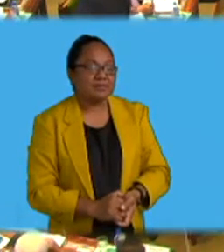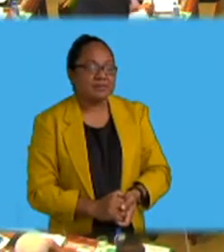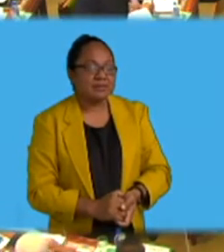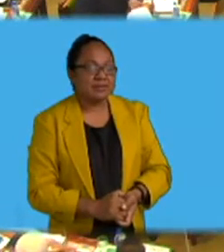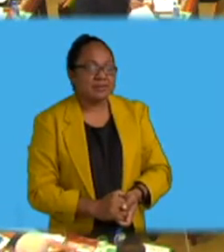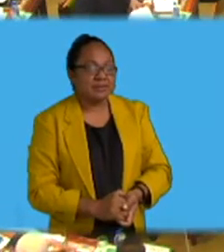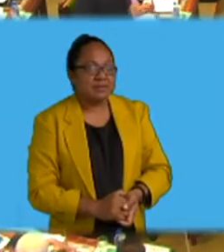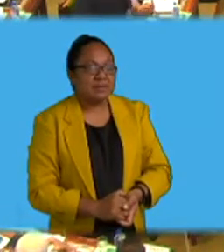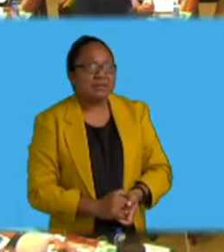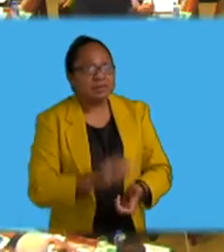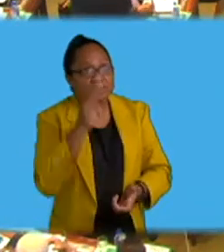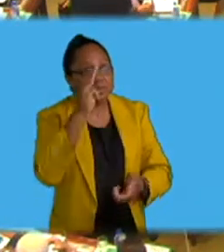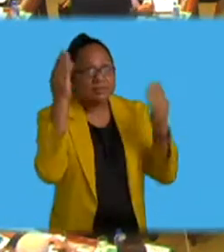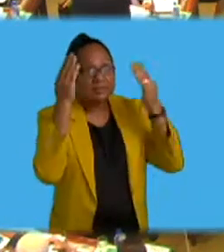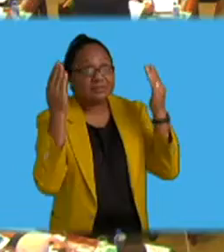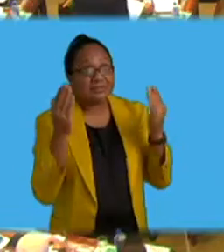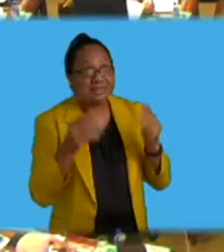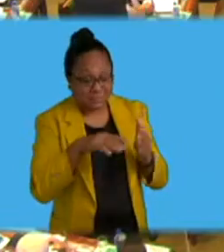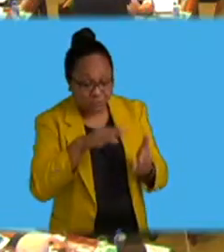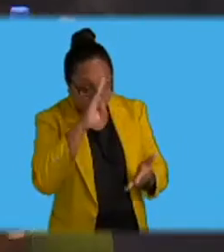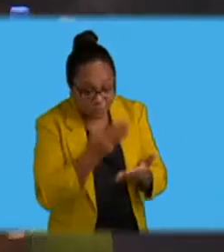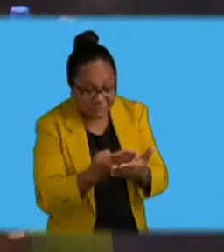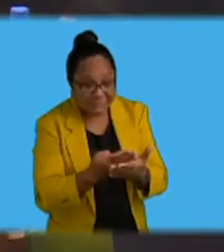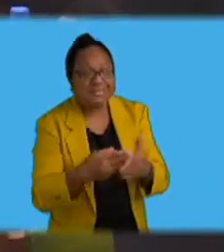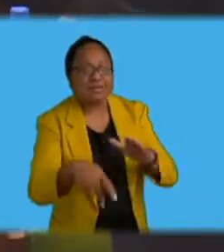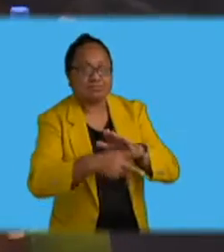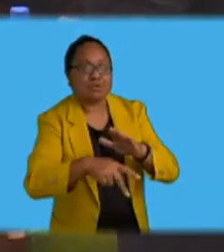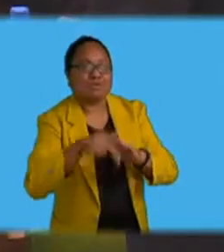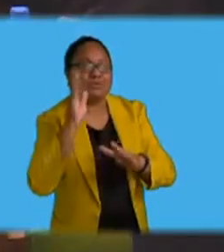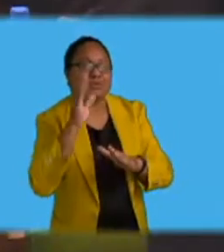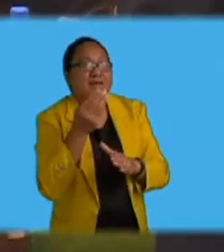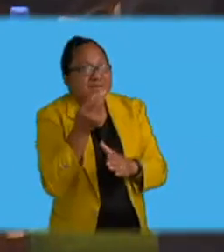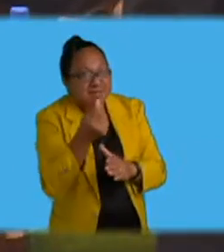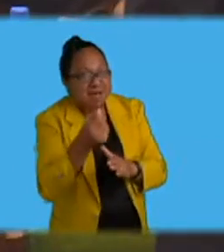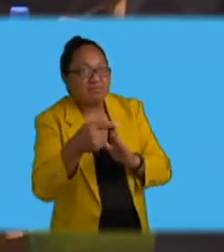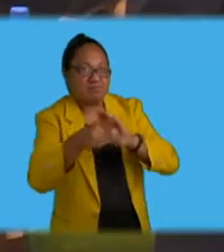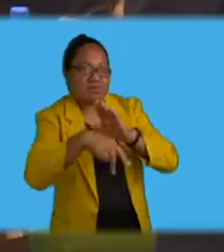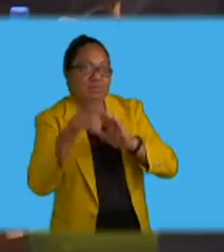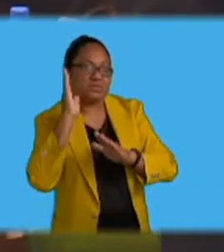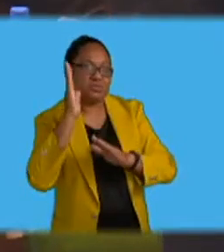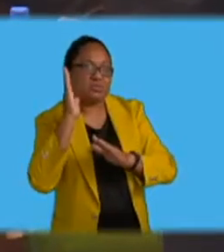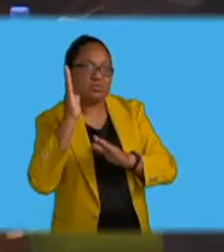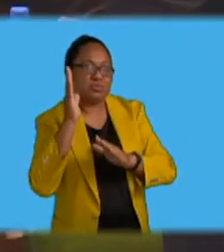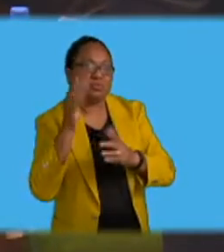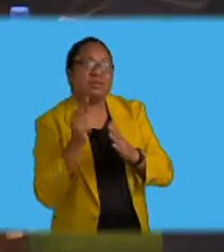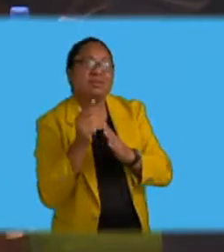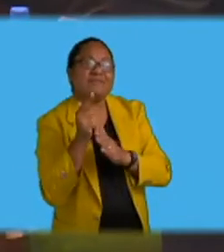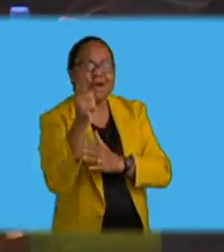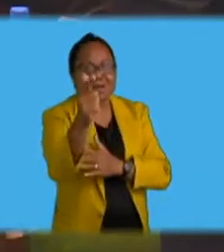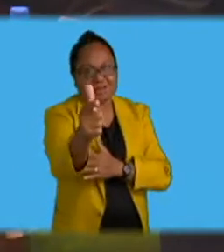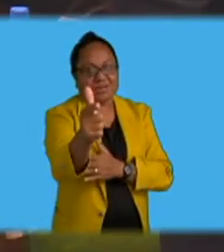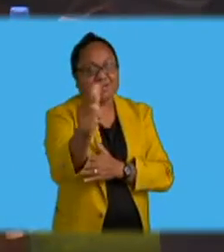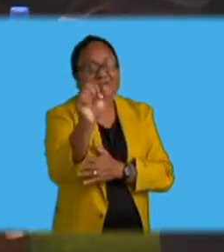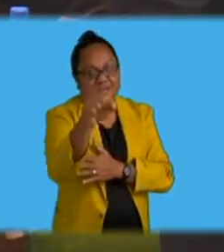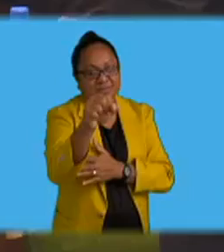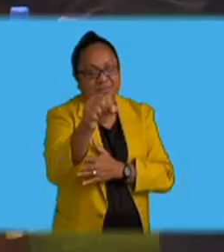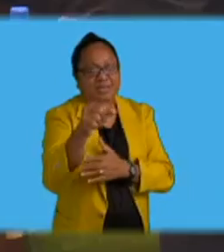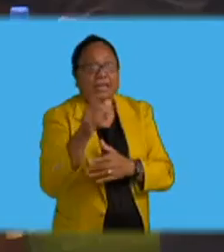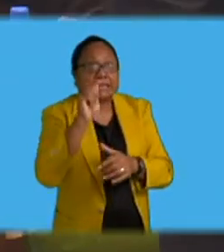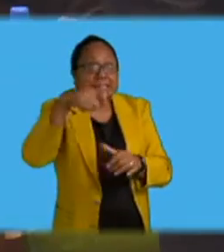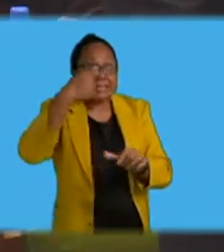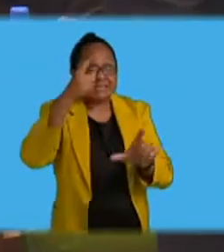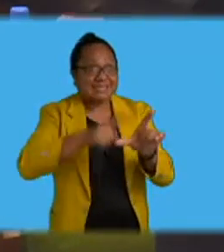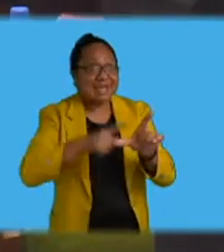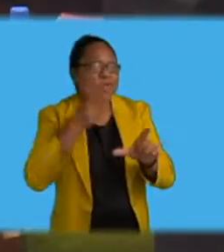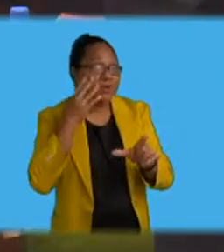Madam Speaker, these are primary schools. Some primary schools are located in the remote areas, and next year when we